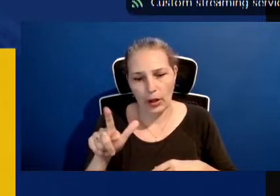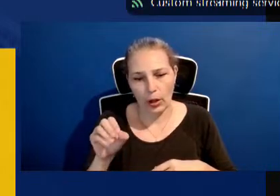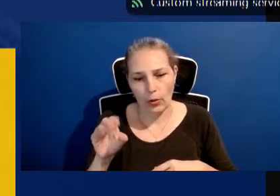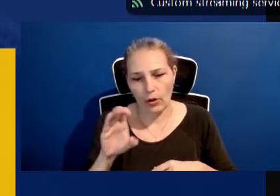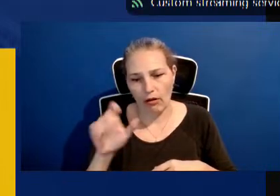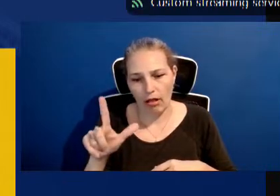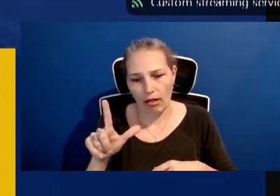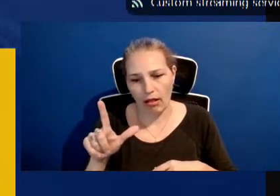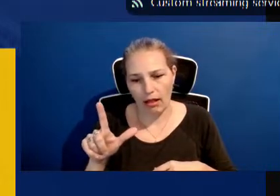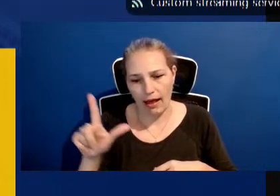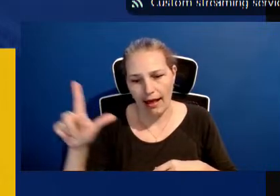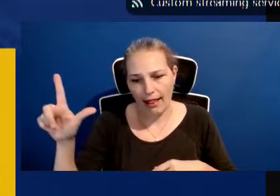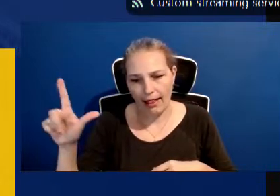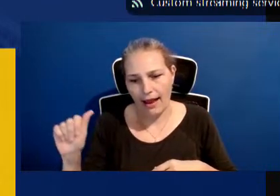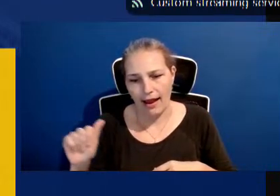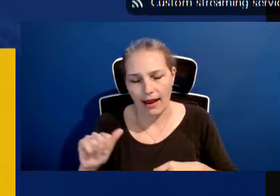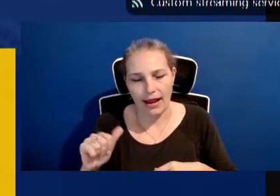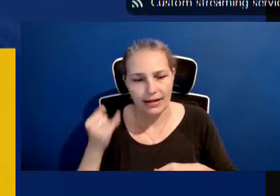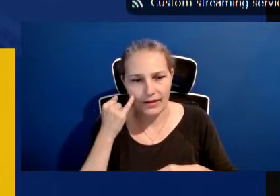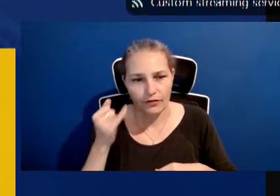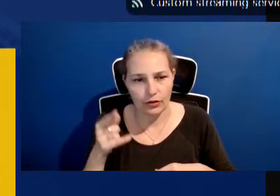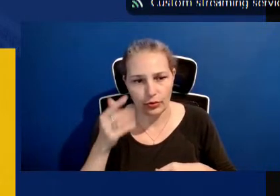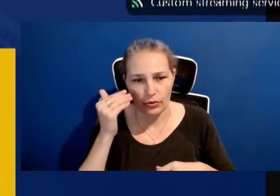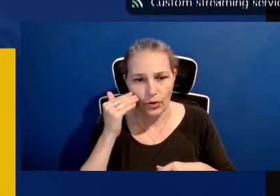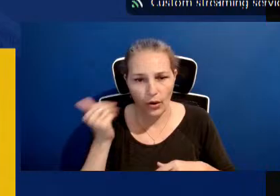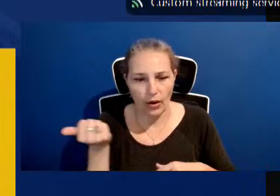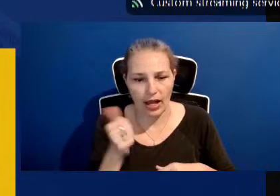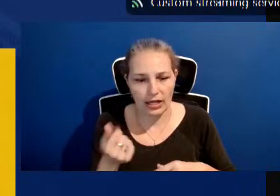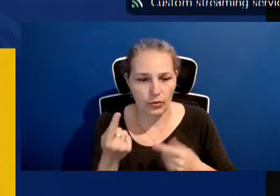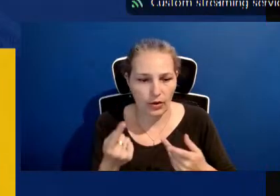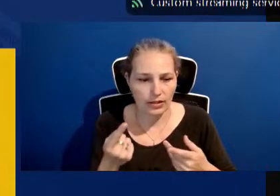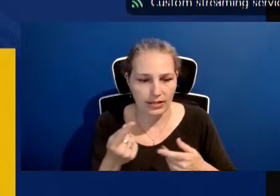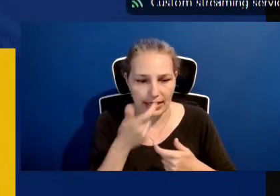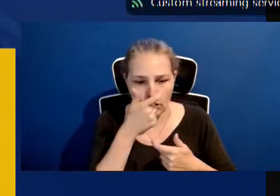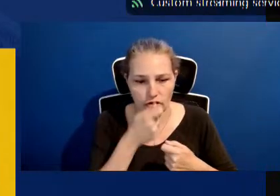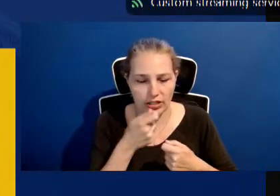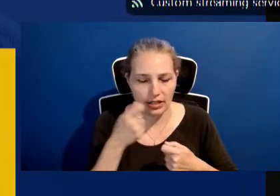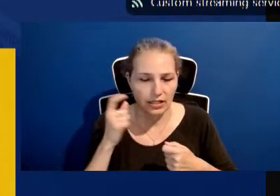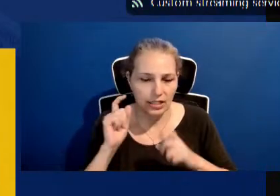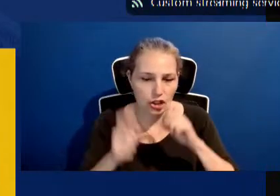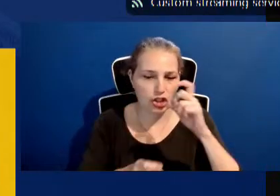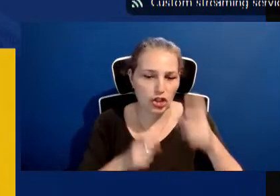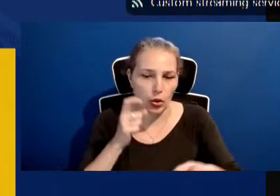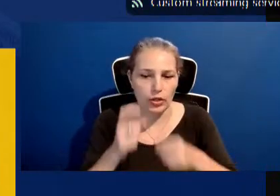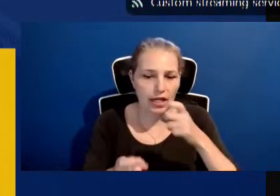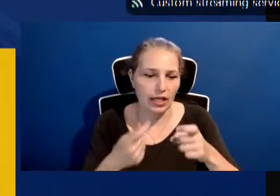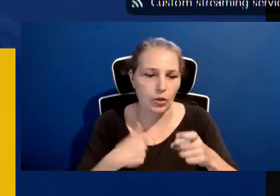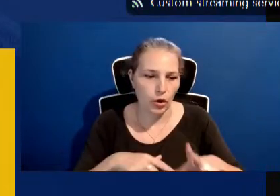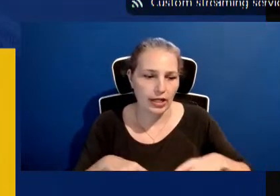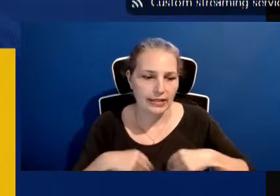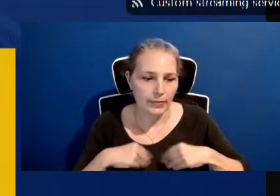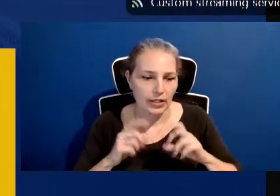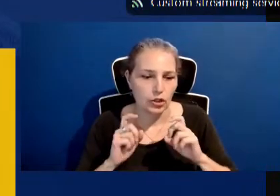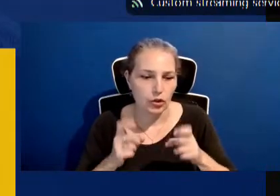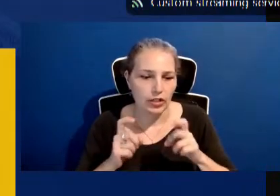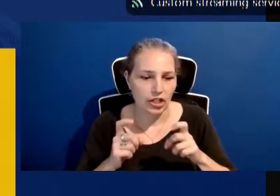ShopLocalLA. And if you know anyone that's interested in donating, we're also accepting donations at this time. Thank